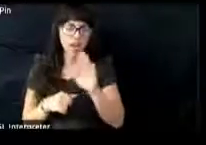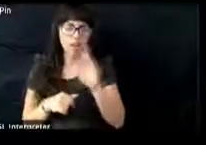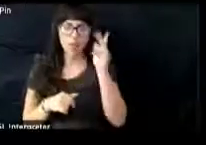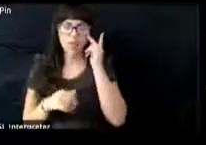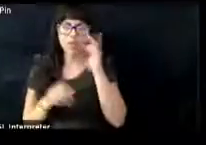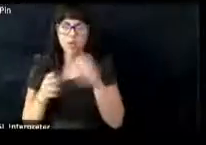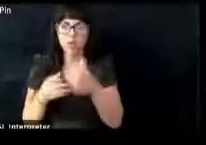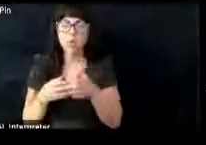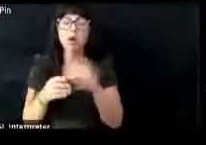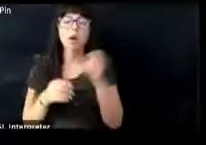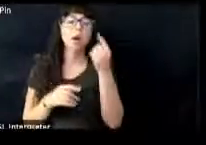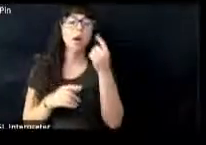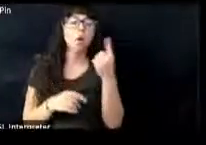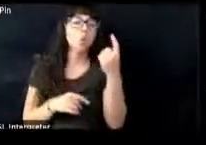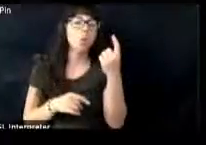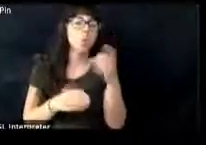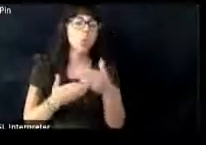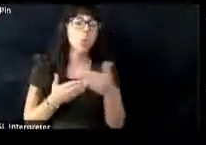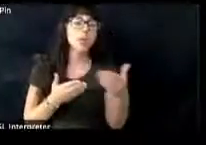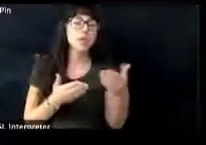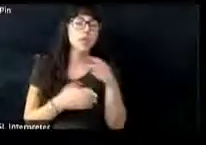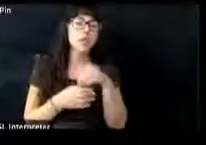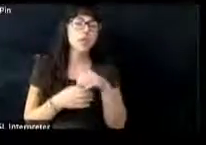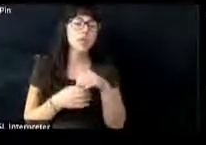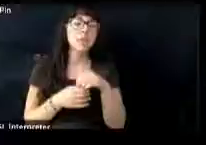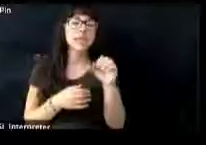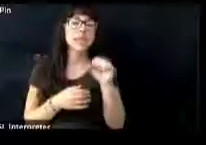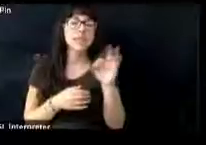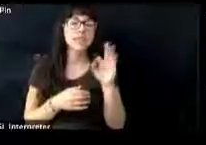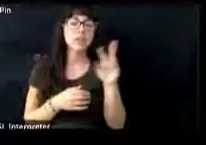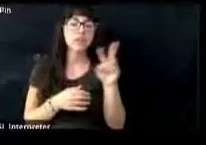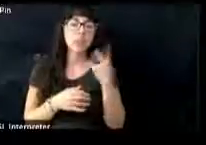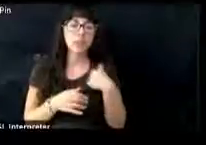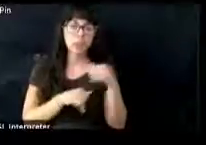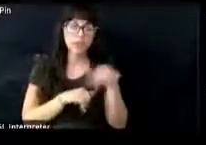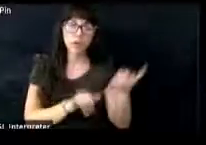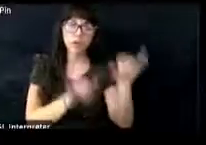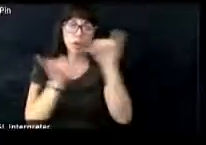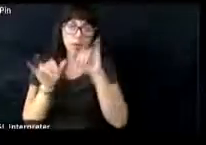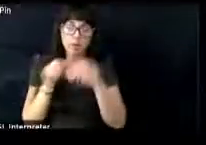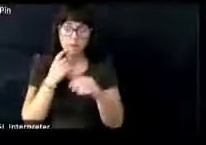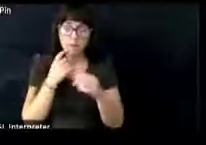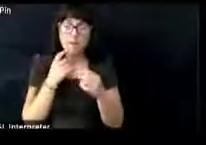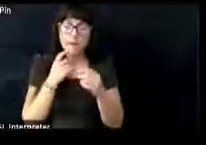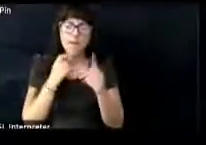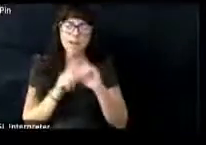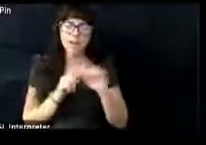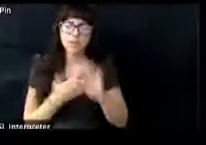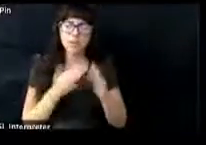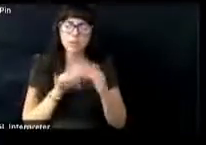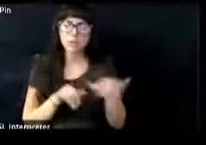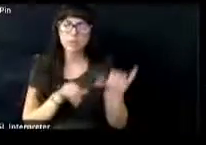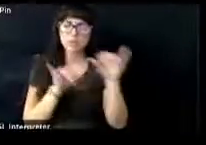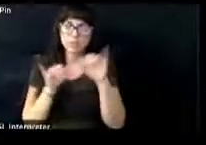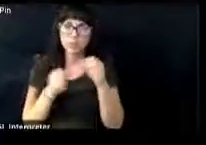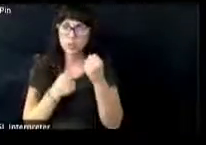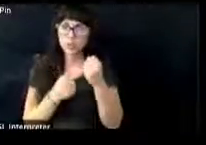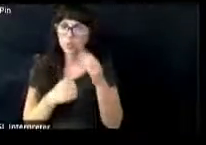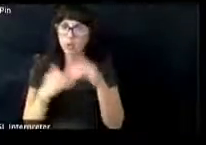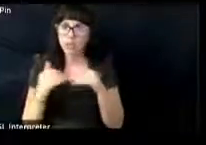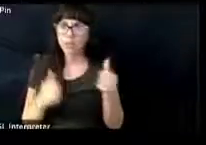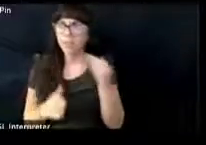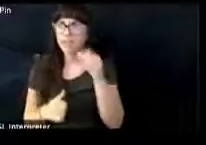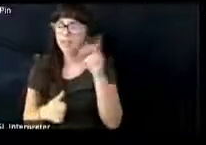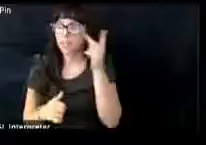however, one other thing that the community of the San Fernando Valley holds in common, that the communities of the San Fernando Valley hold in common, much stronger than any political